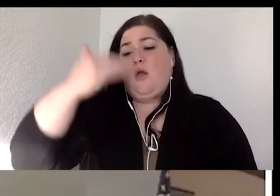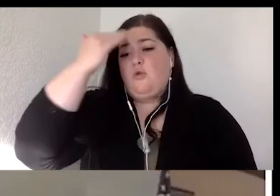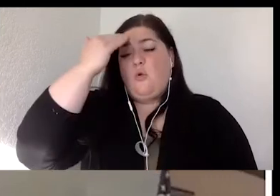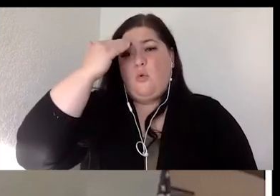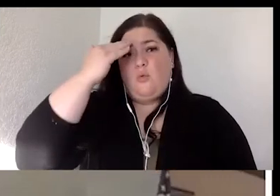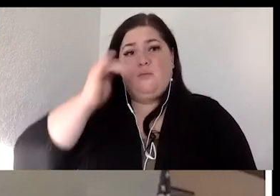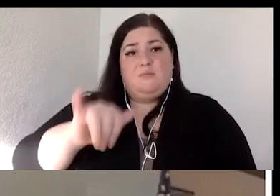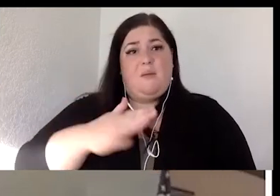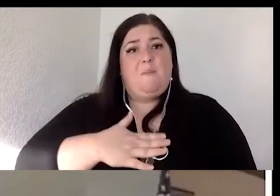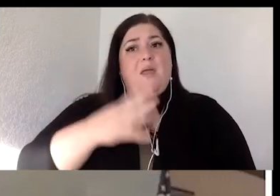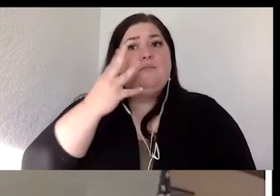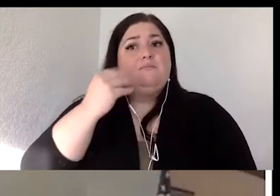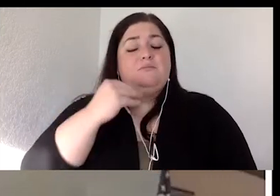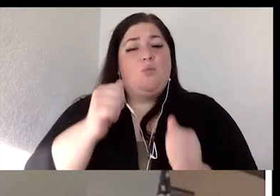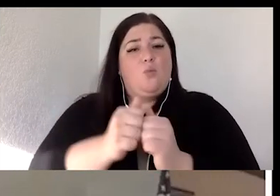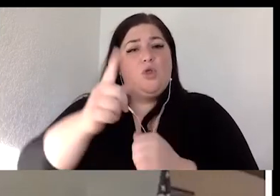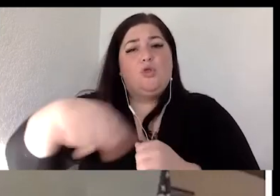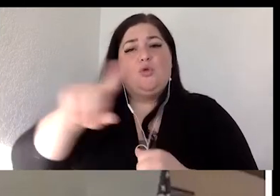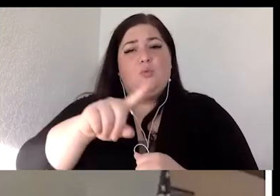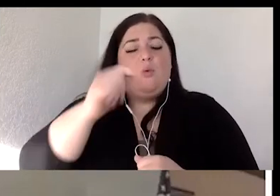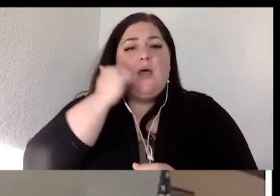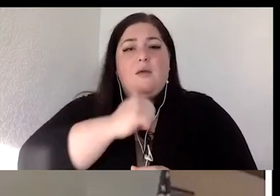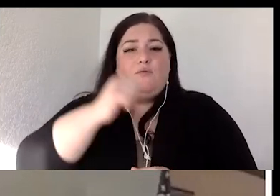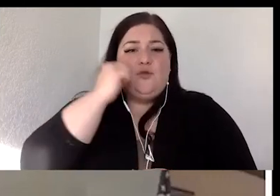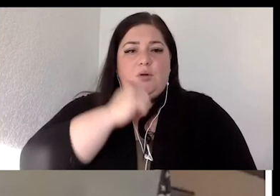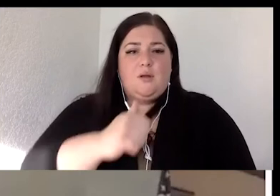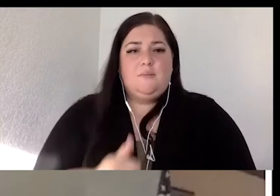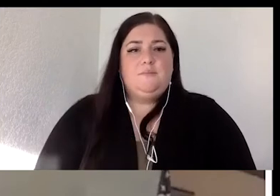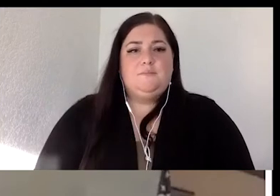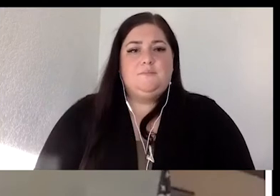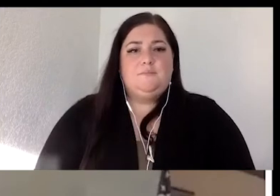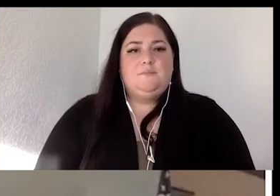do day in, day out, without anybody thanking you.